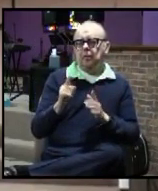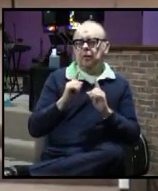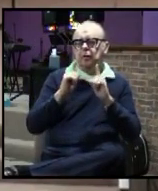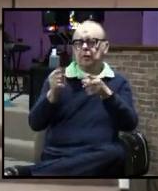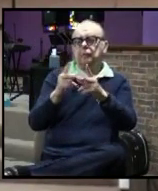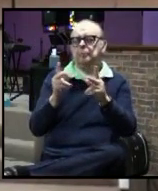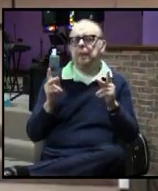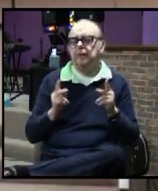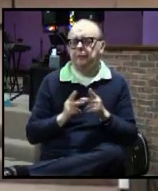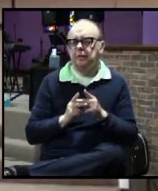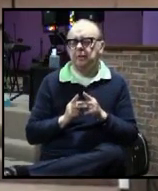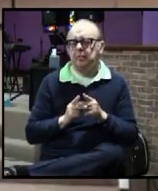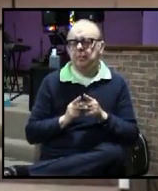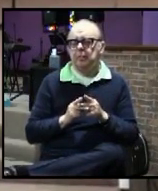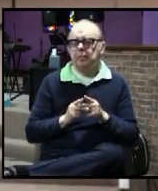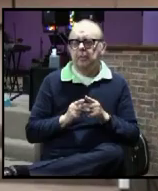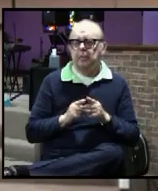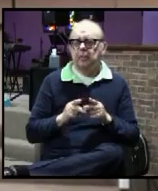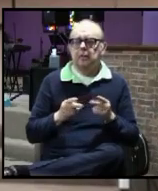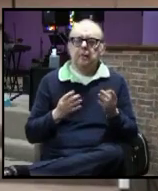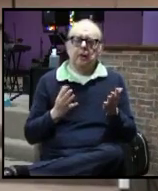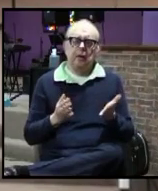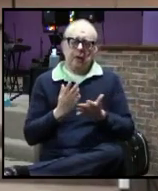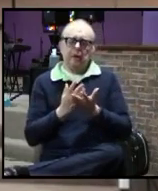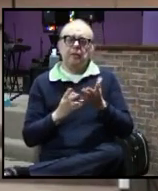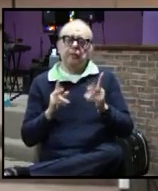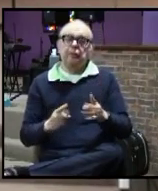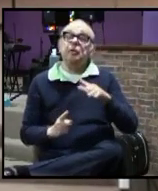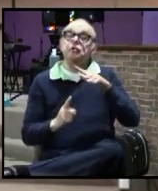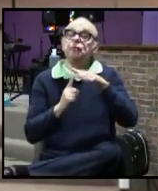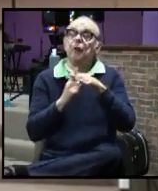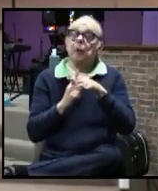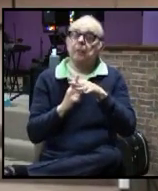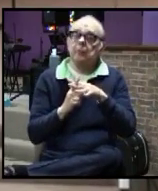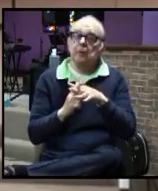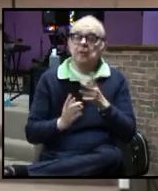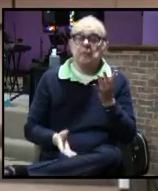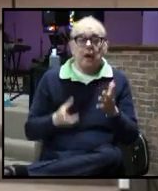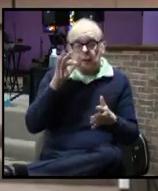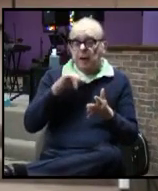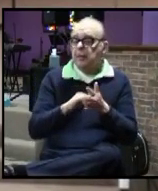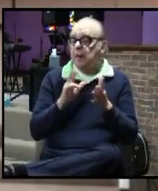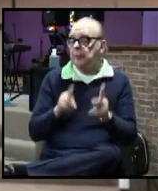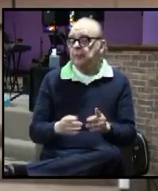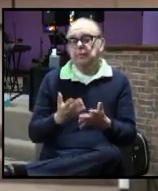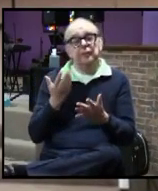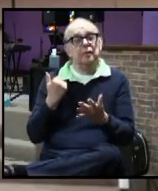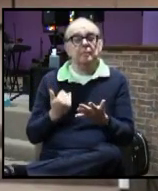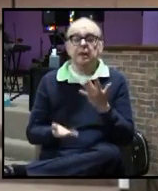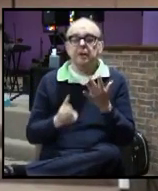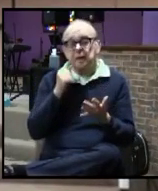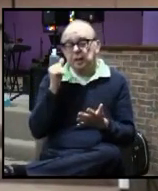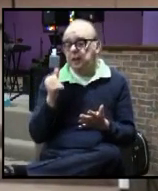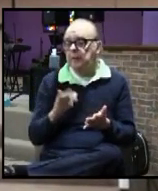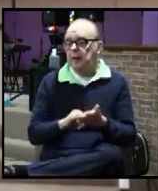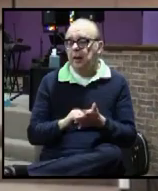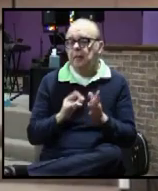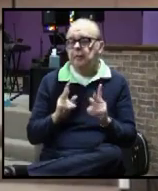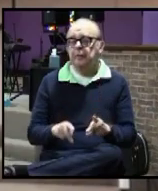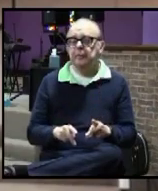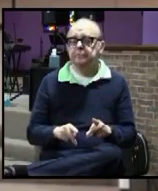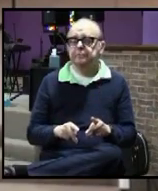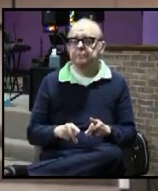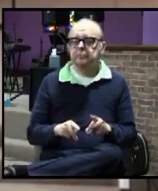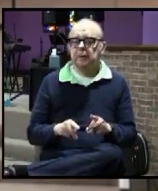have gone to a place and you're waiting for someone to show up. You may have heard about this person before, you may not have, but